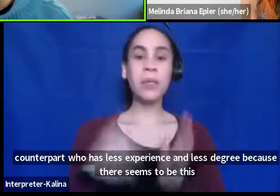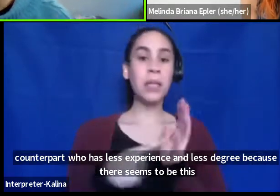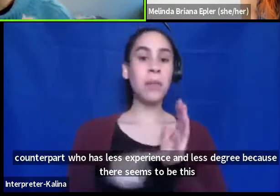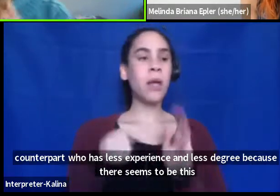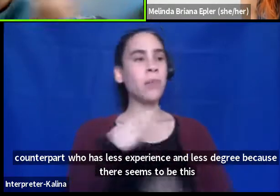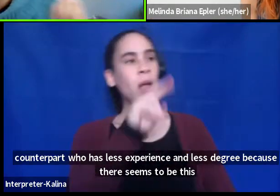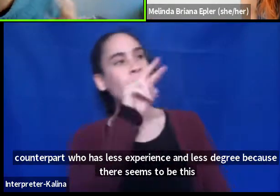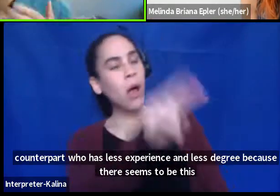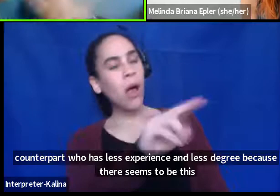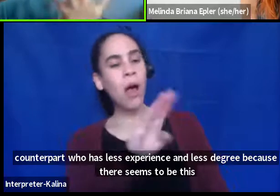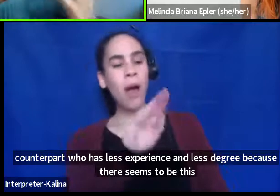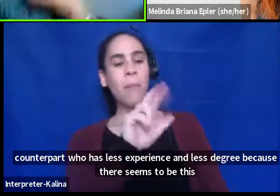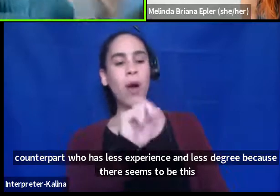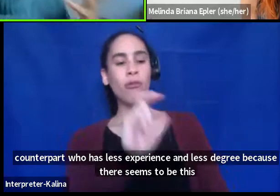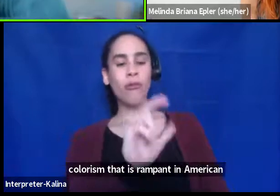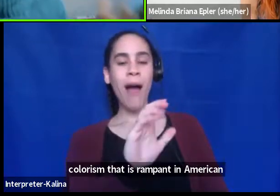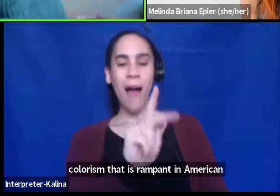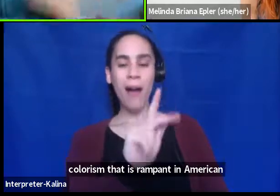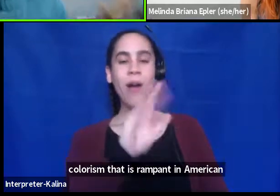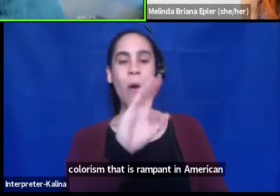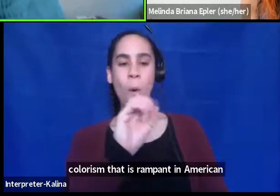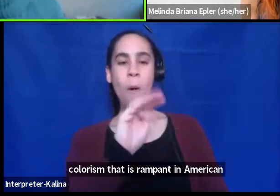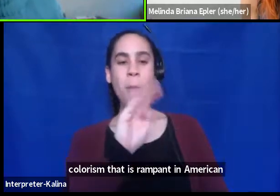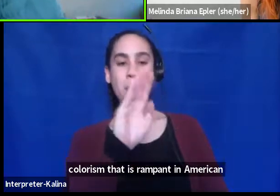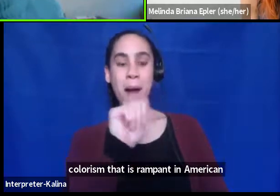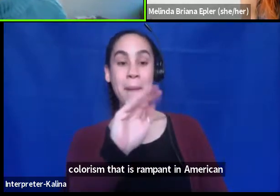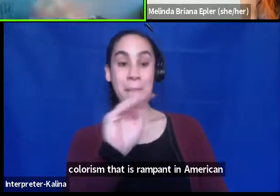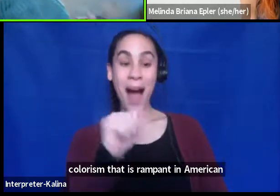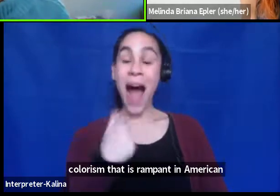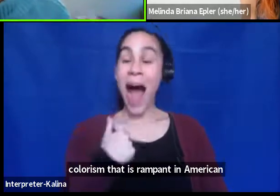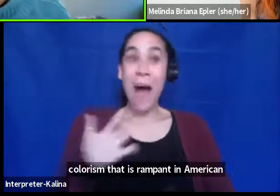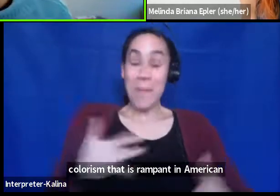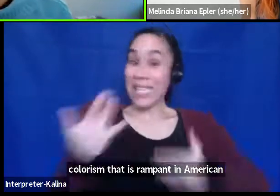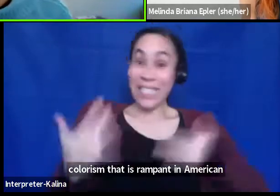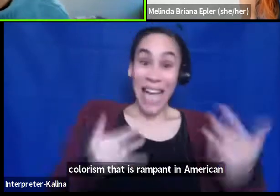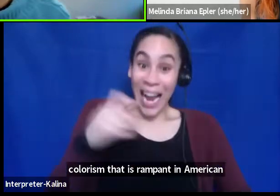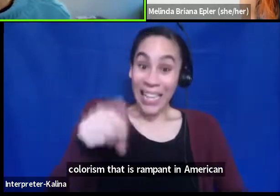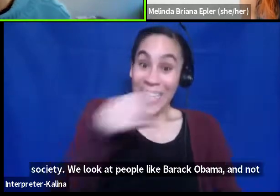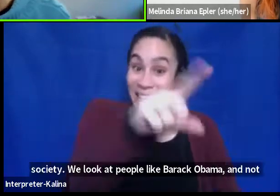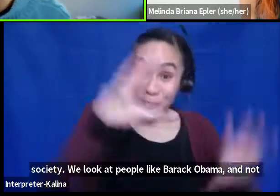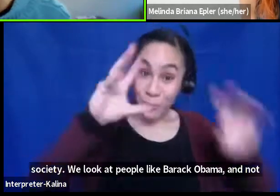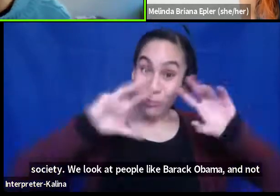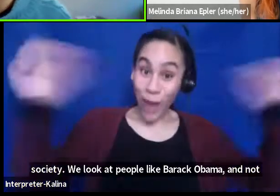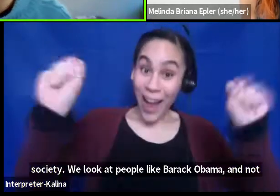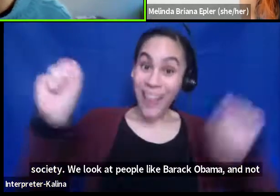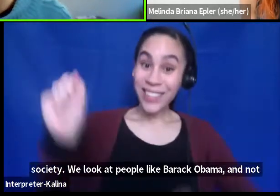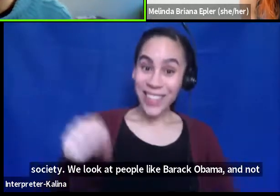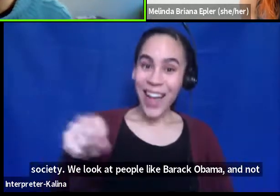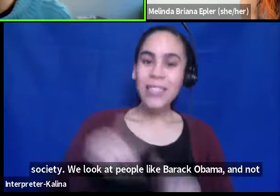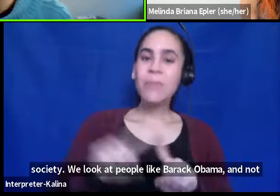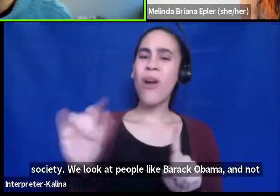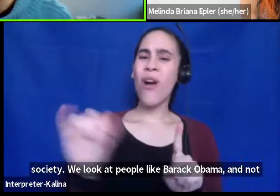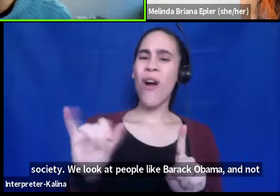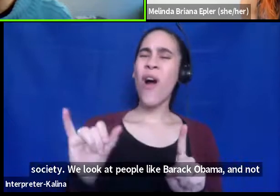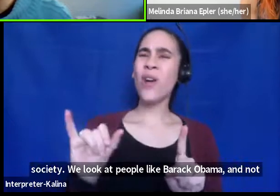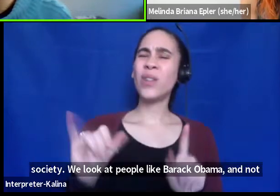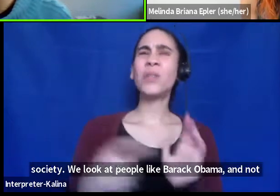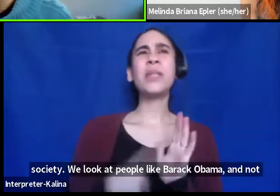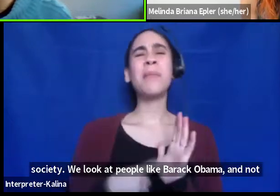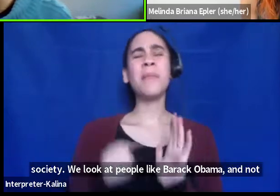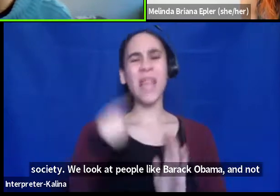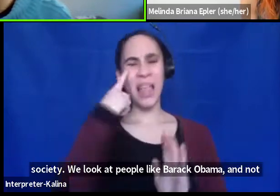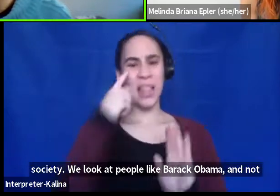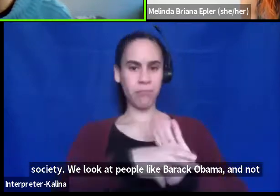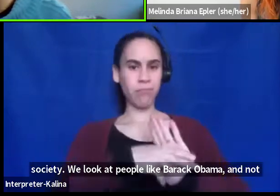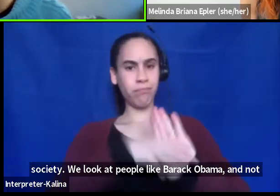who is like, but not like, I'm so excited that we had Barack Obama as a president, but also I think sometimes labeling him